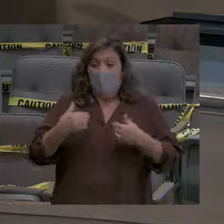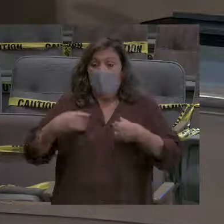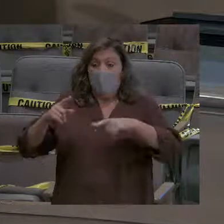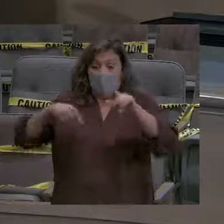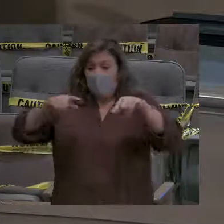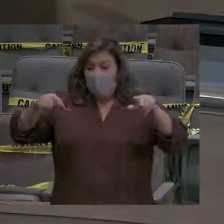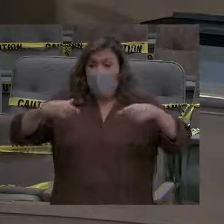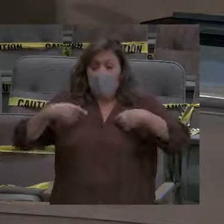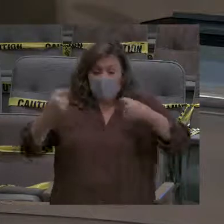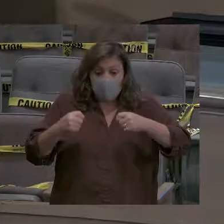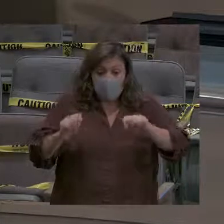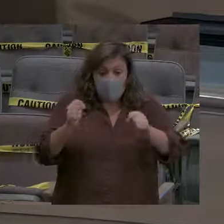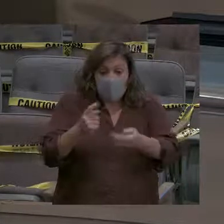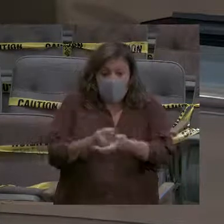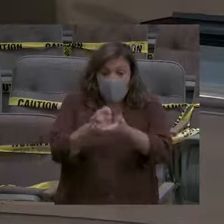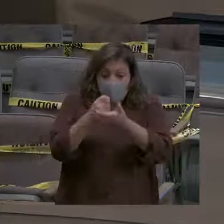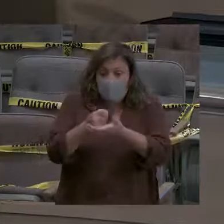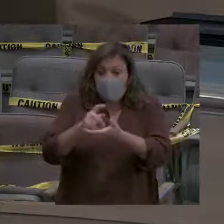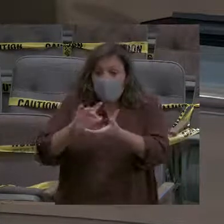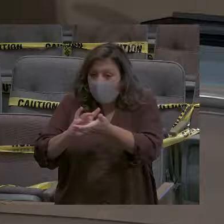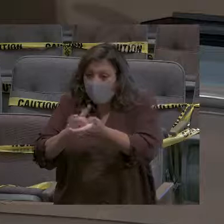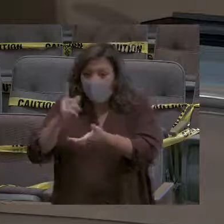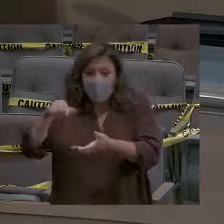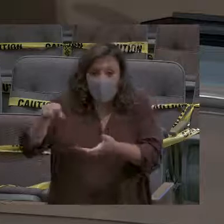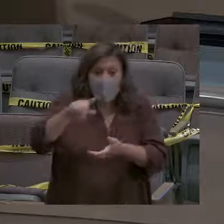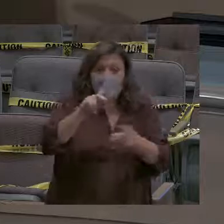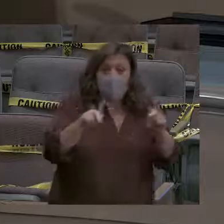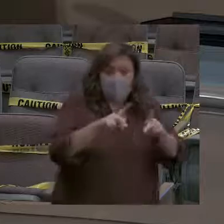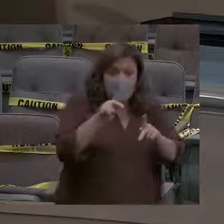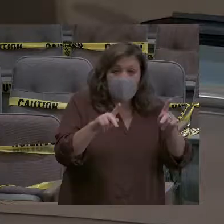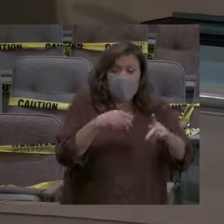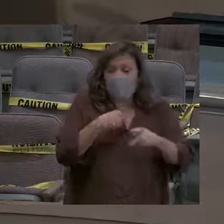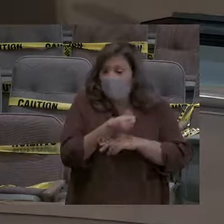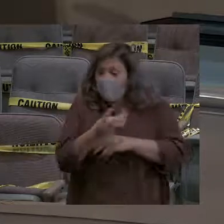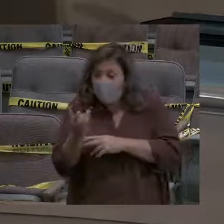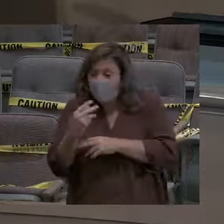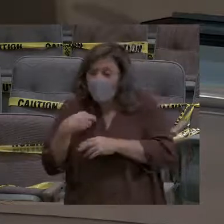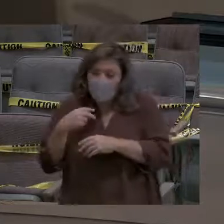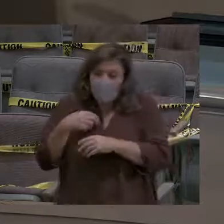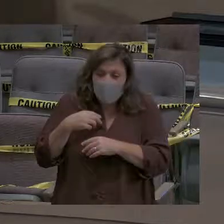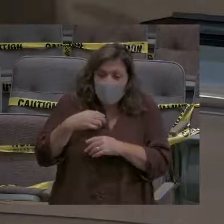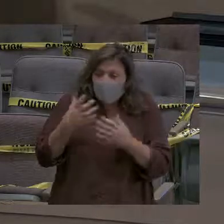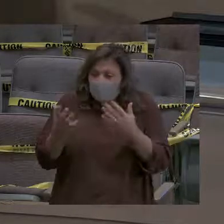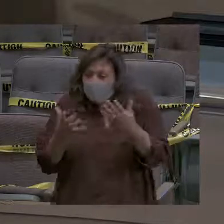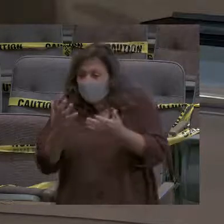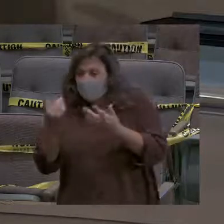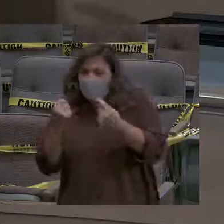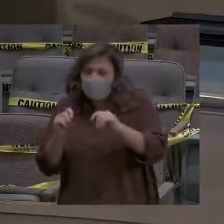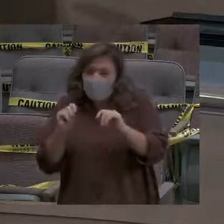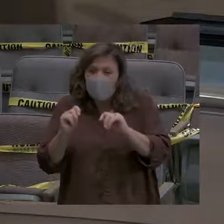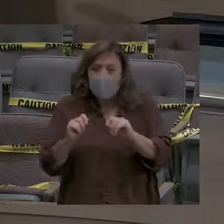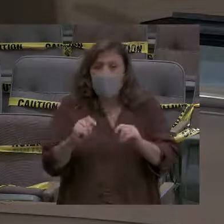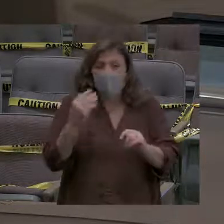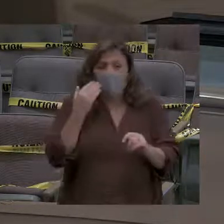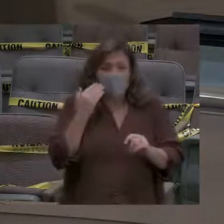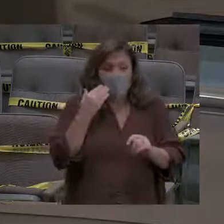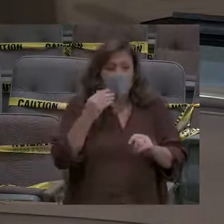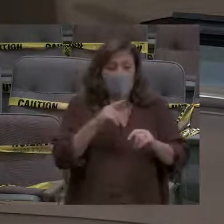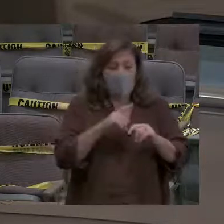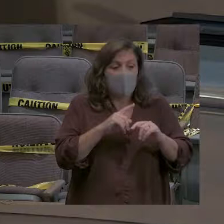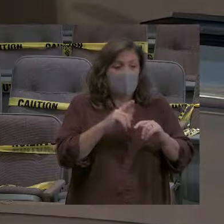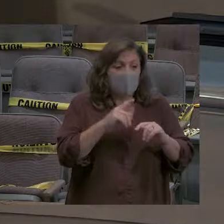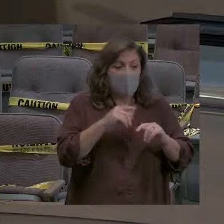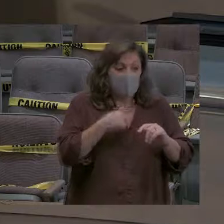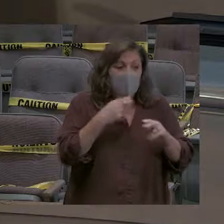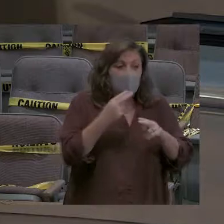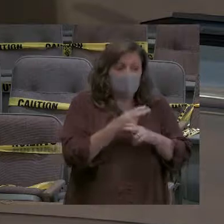this time. There are several medications that are being looked at, several medications that are being used in